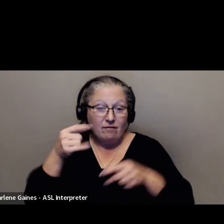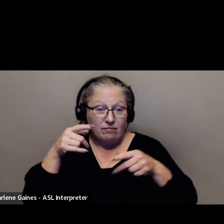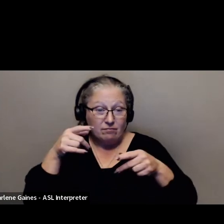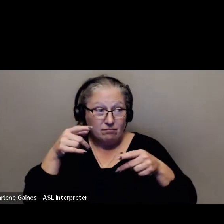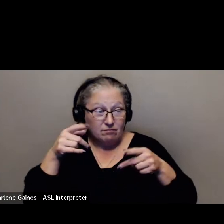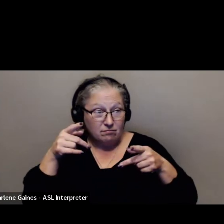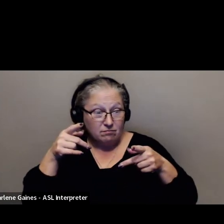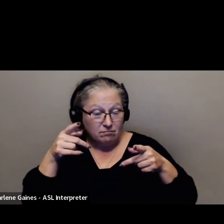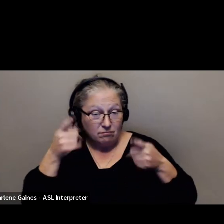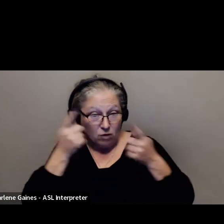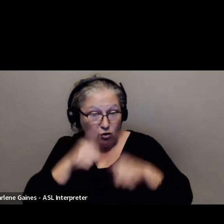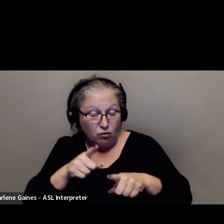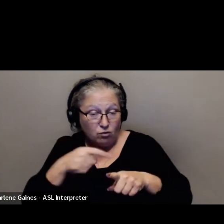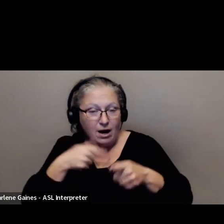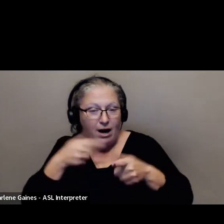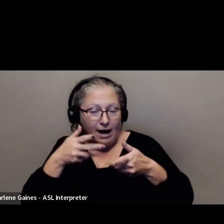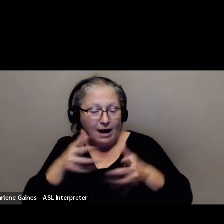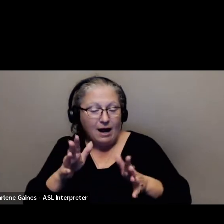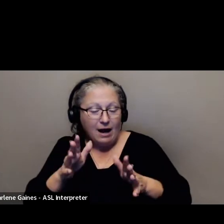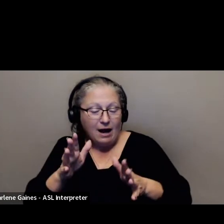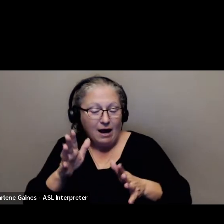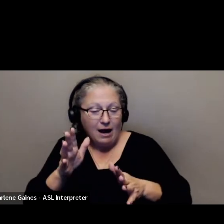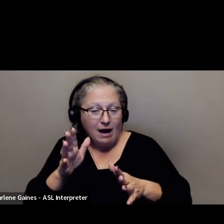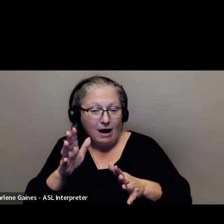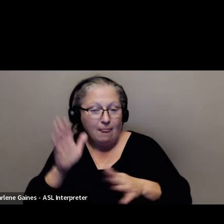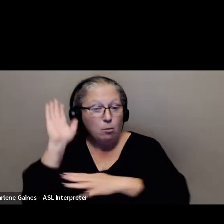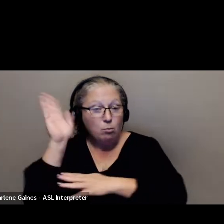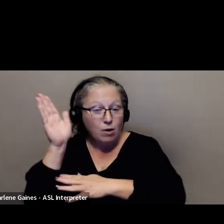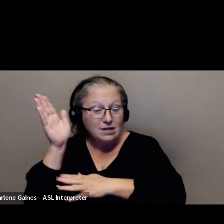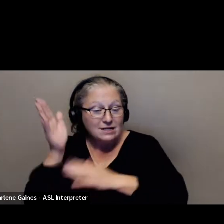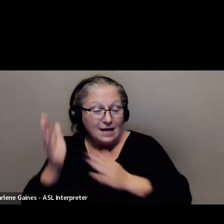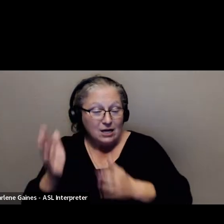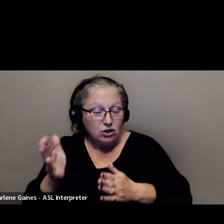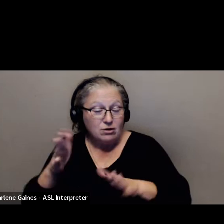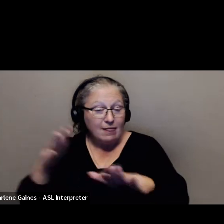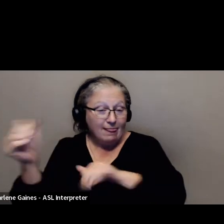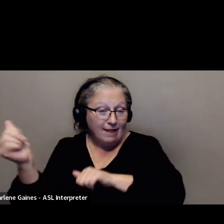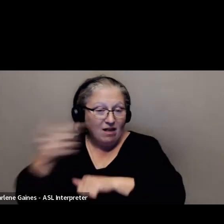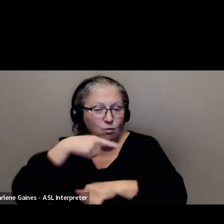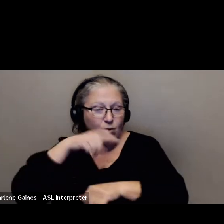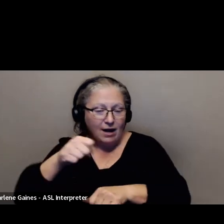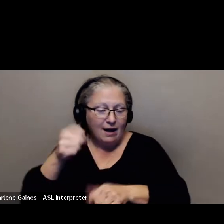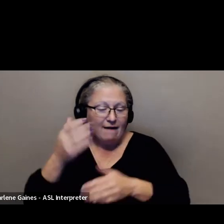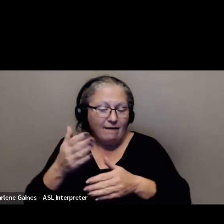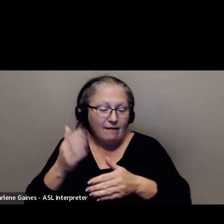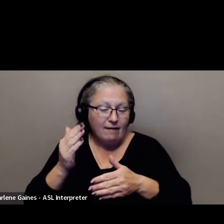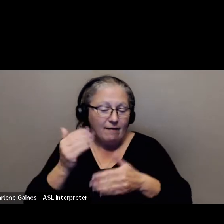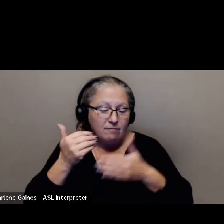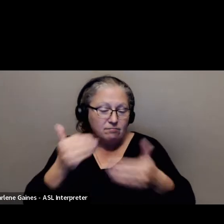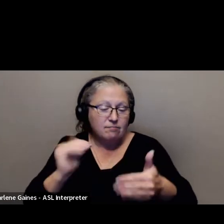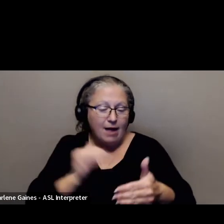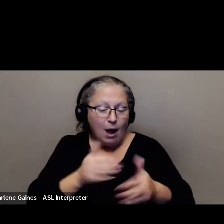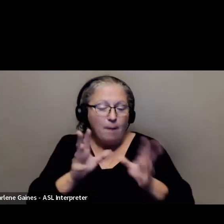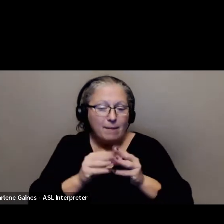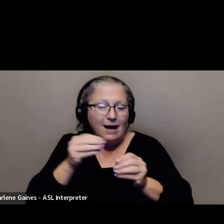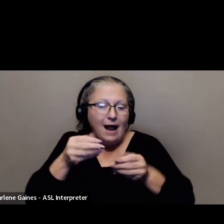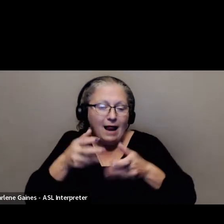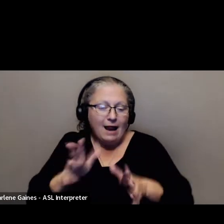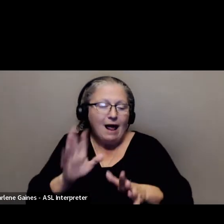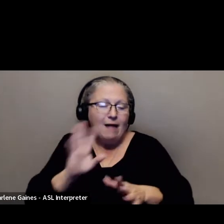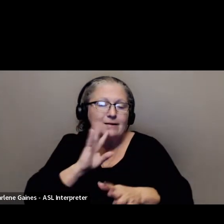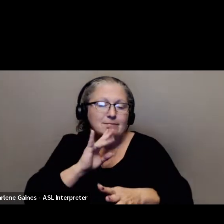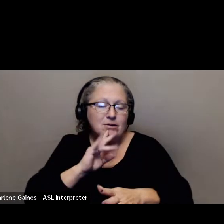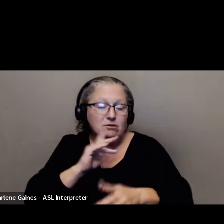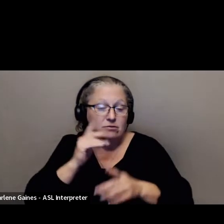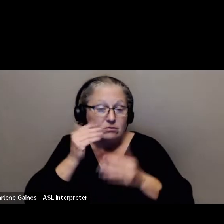that, I can let the speakers go, the presenters go, so that we can still conduct our meeting and still allow all the speakers to speak.